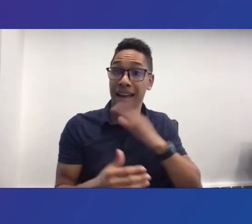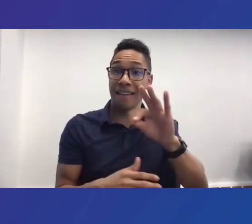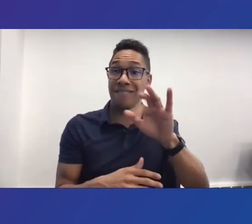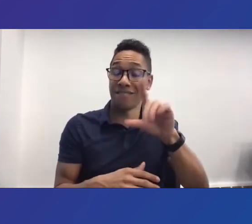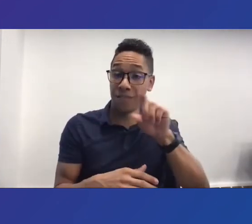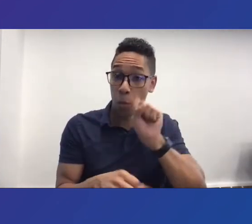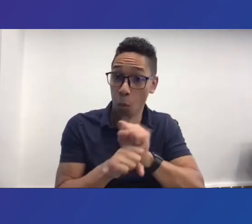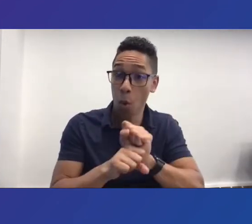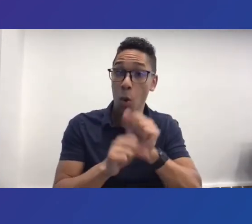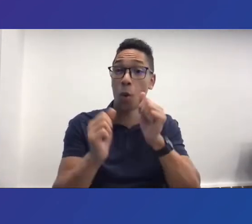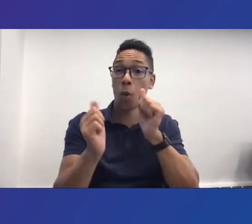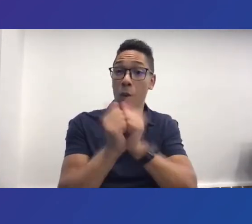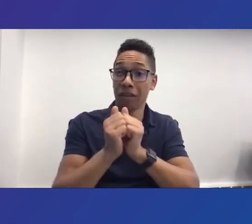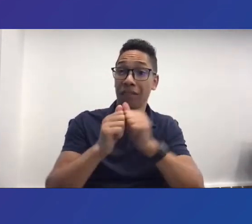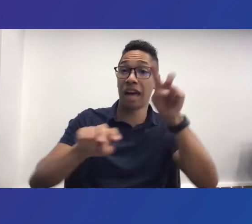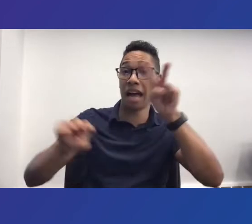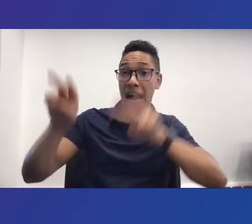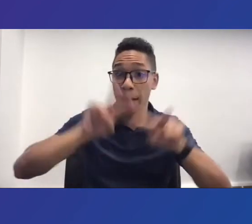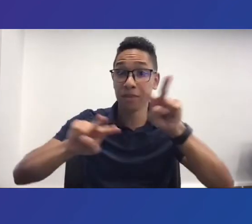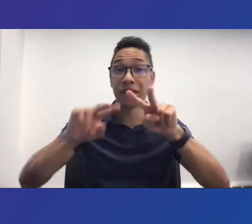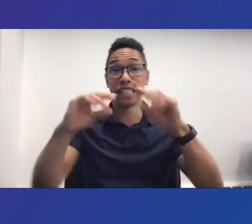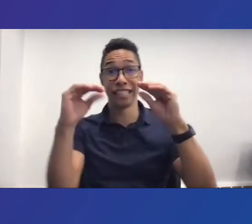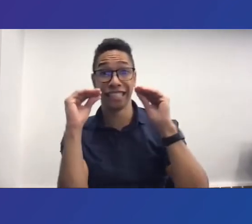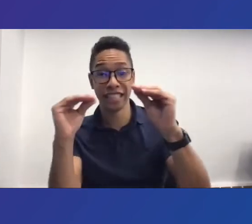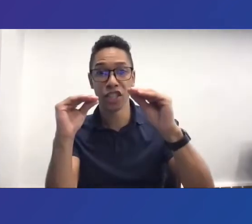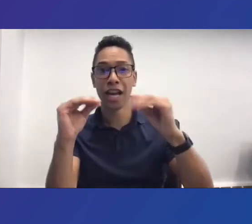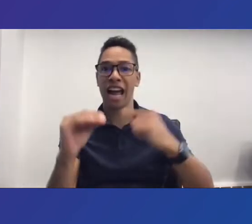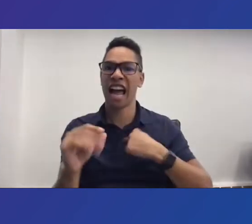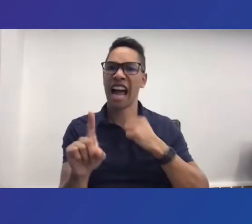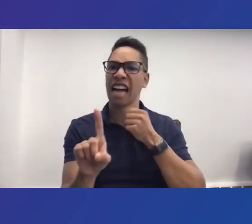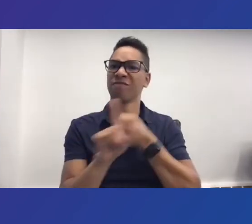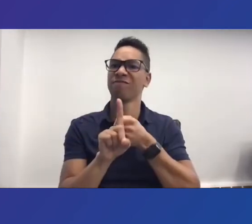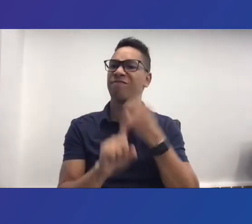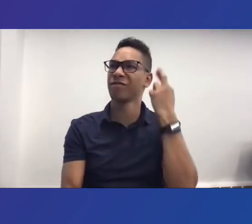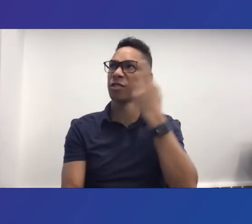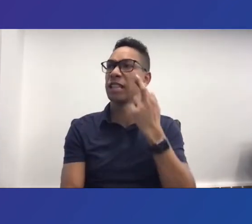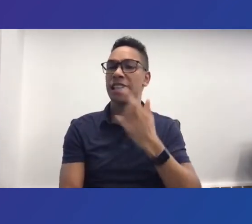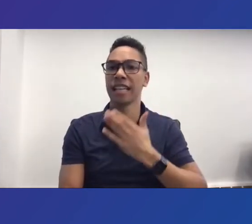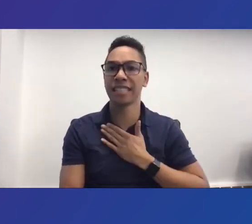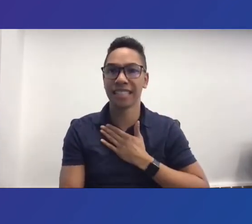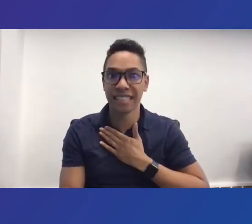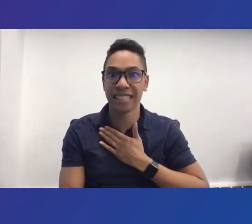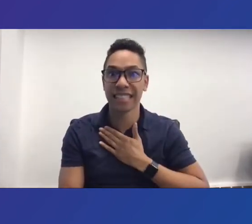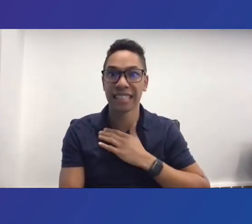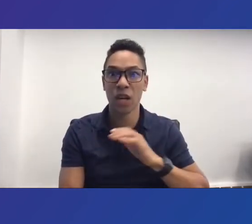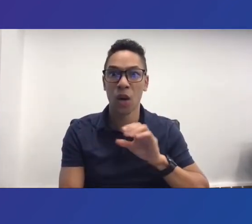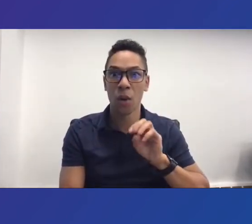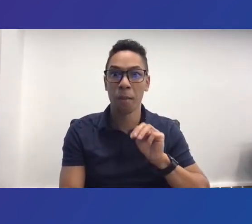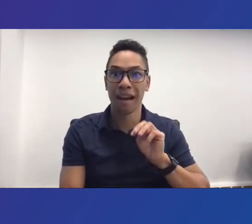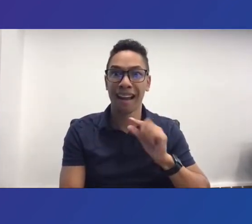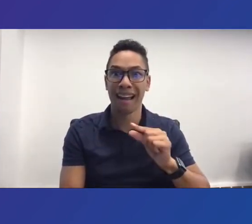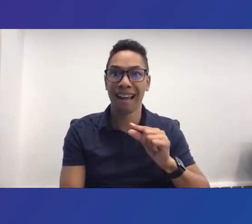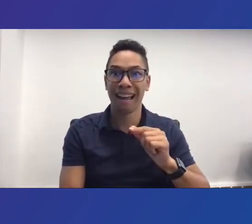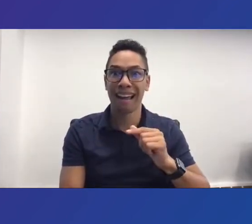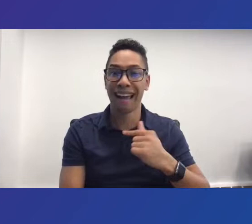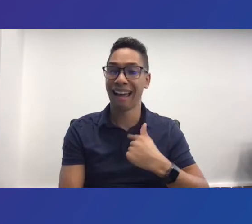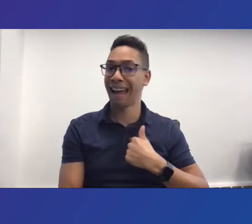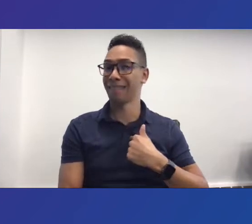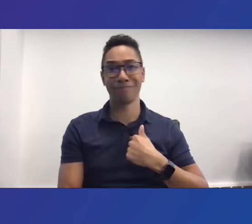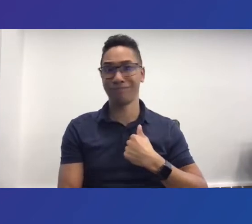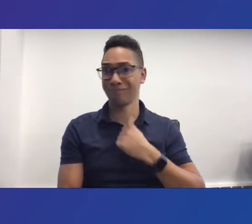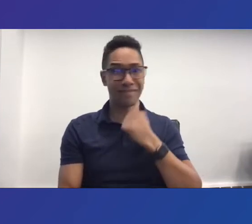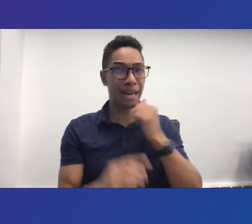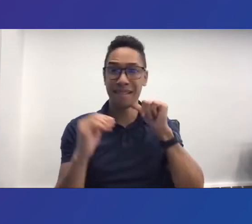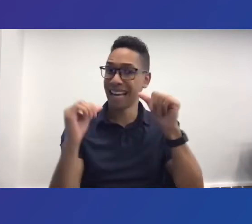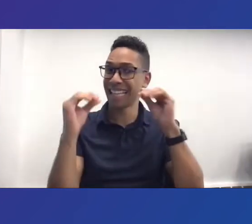and observation and then teaching, I realized, oh my gosh, I am not a teacher for K through 12. Like, I was like,